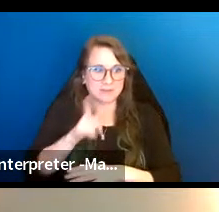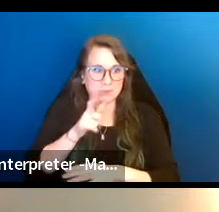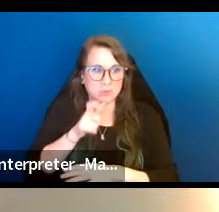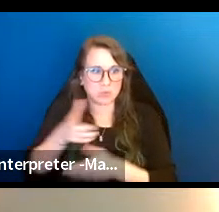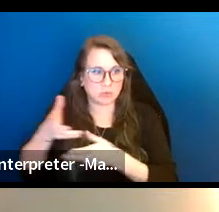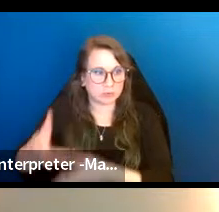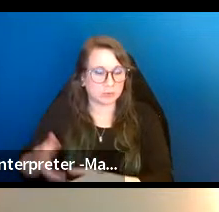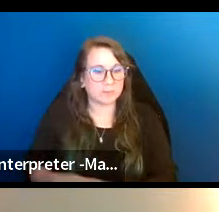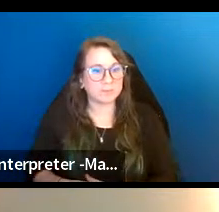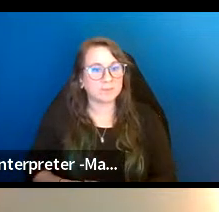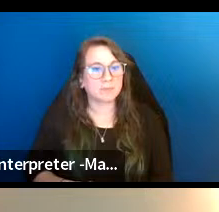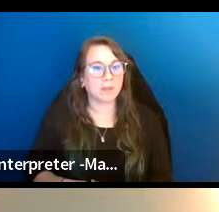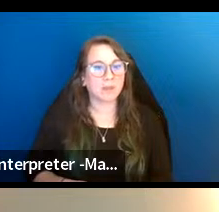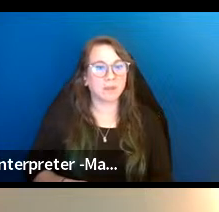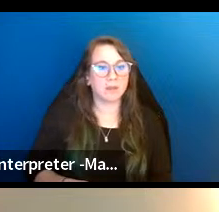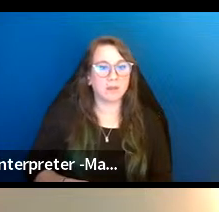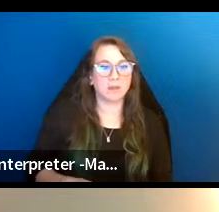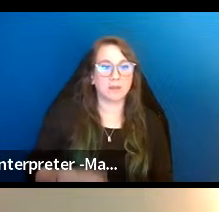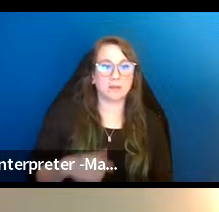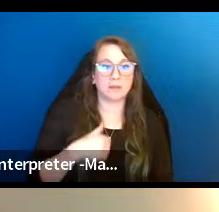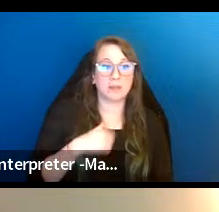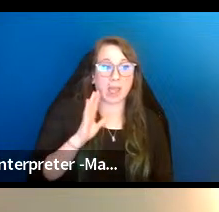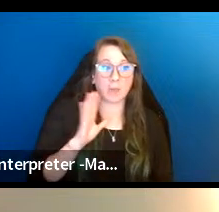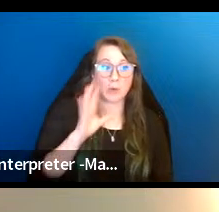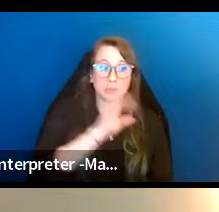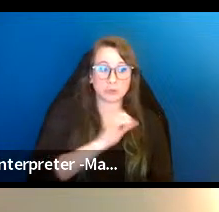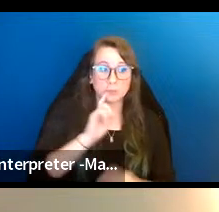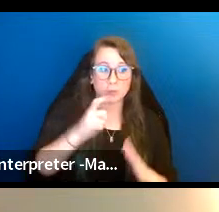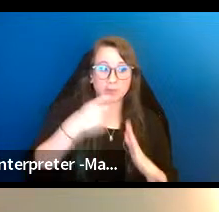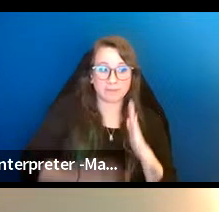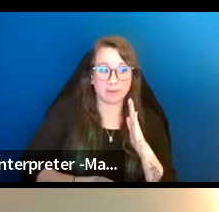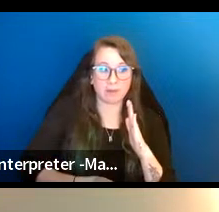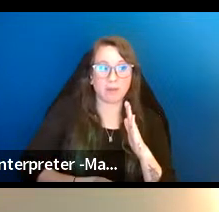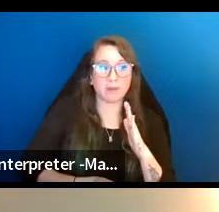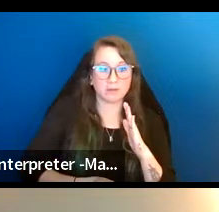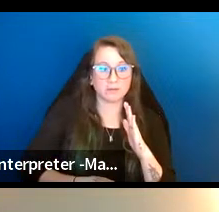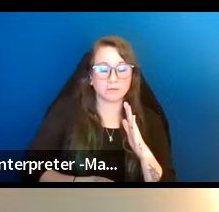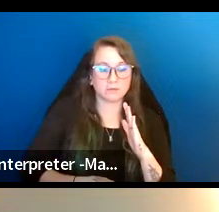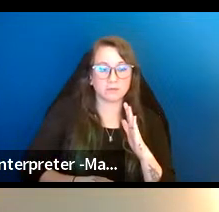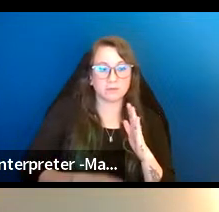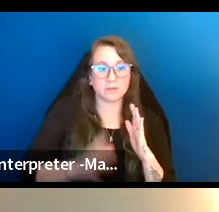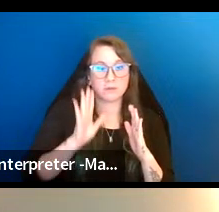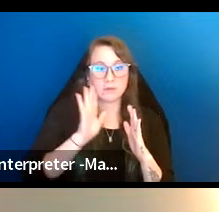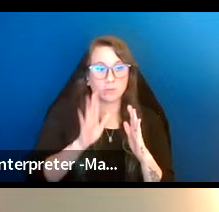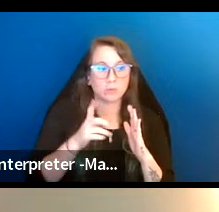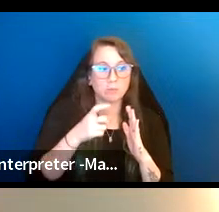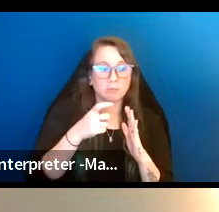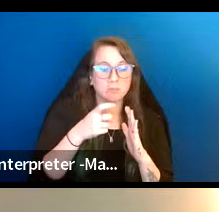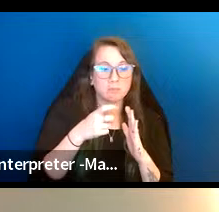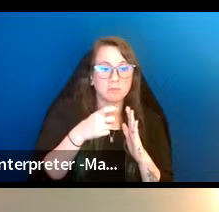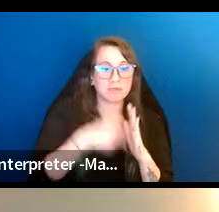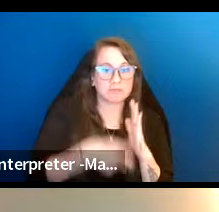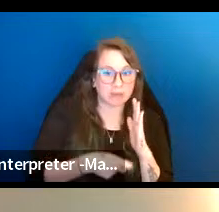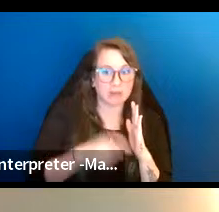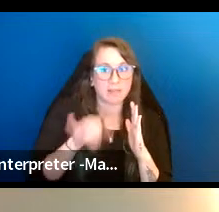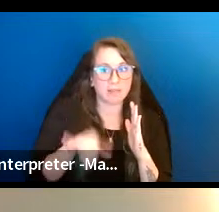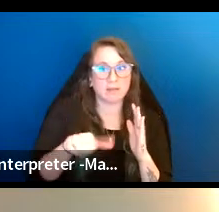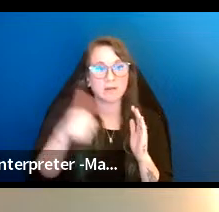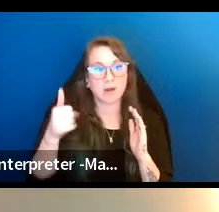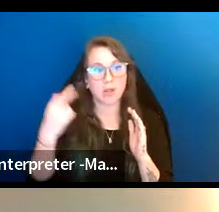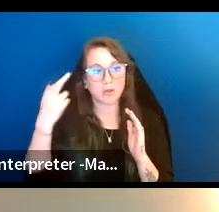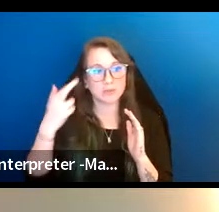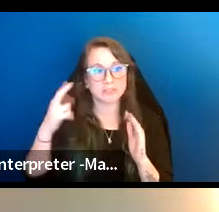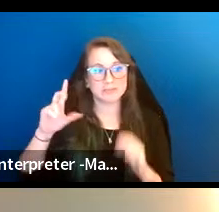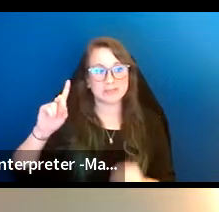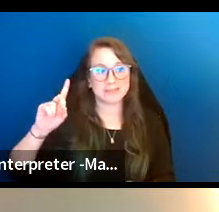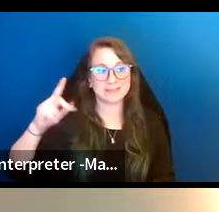that there'll be fines. So there'll be fines, and that's another reason why